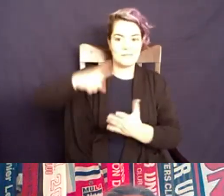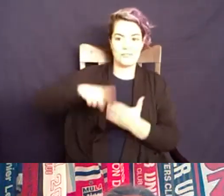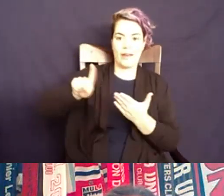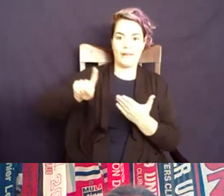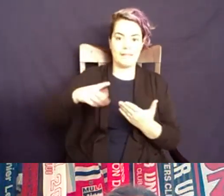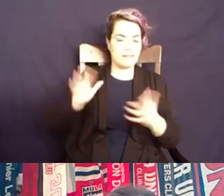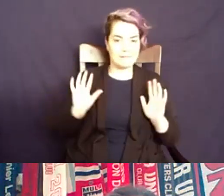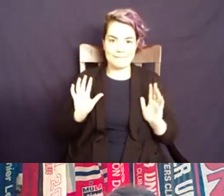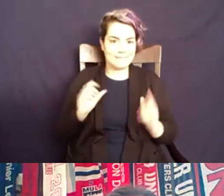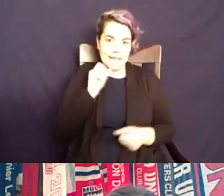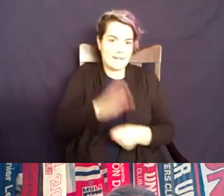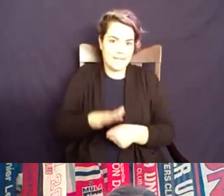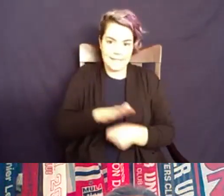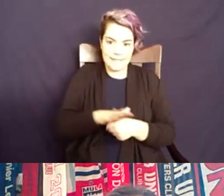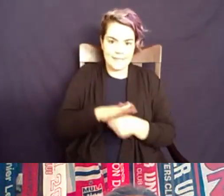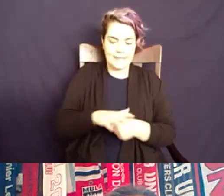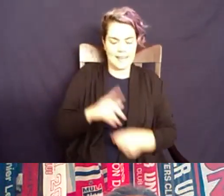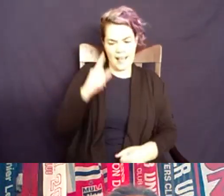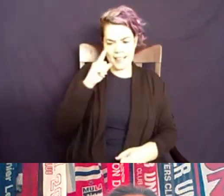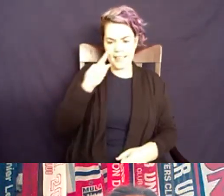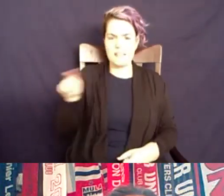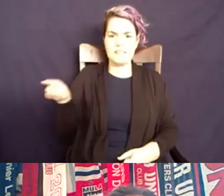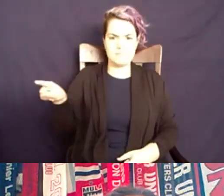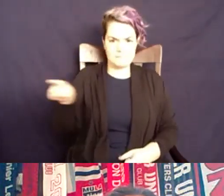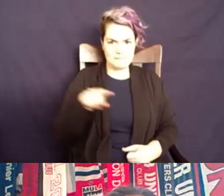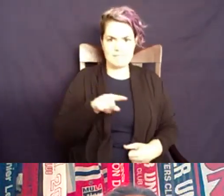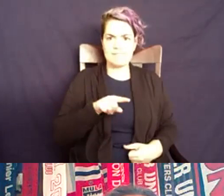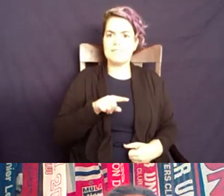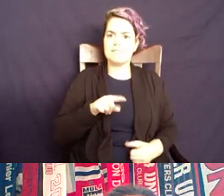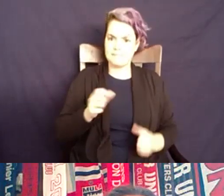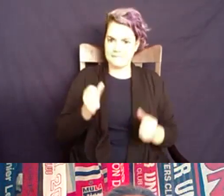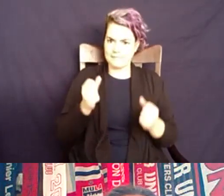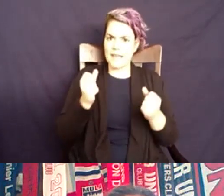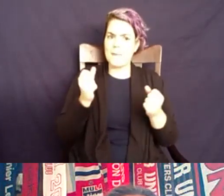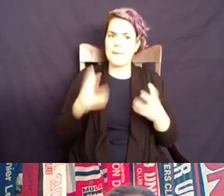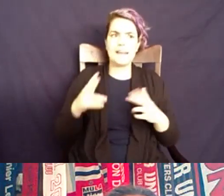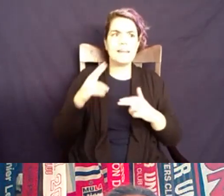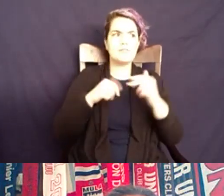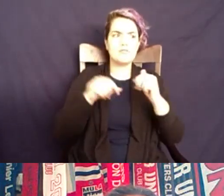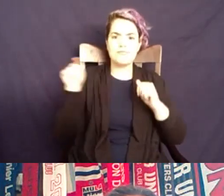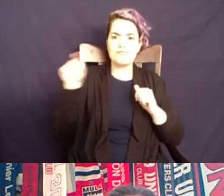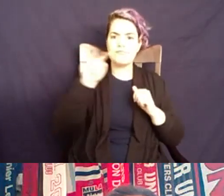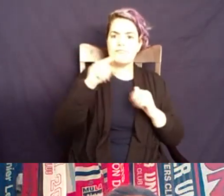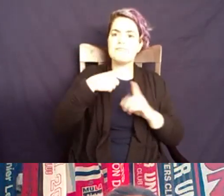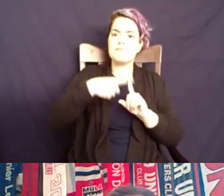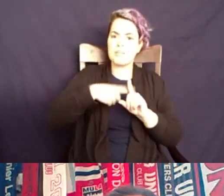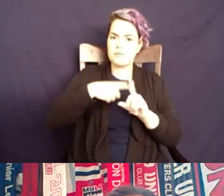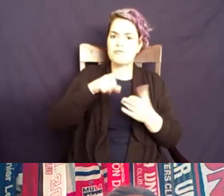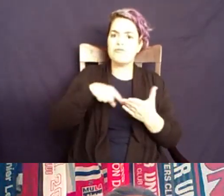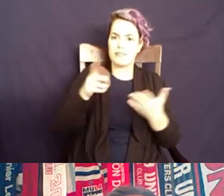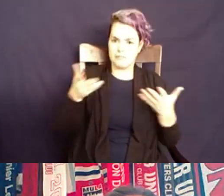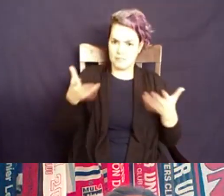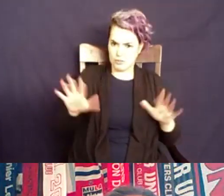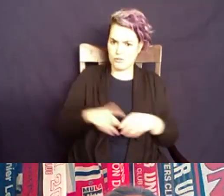they have, in at least many institutions, been doing temperature checks, and